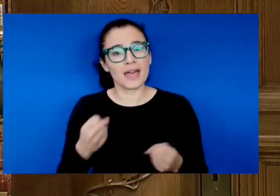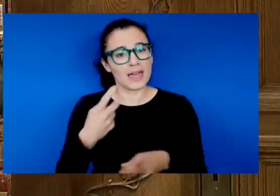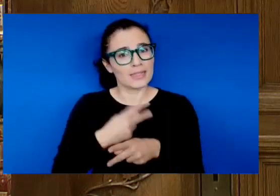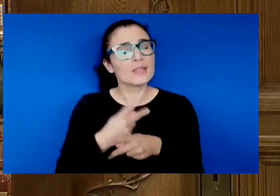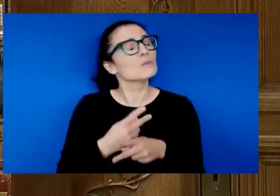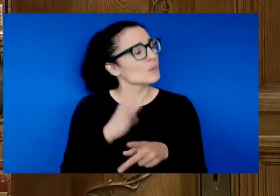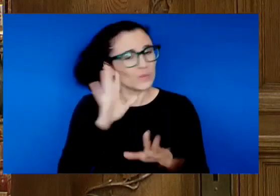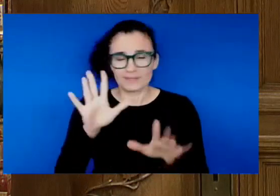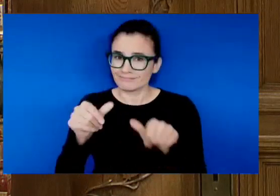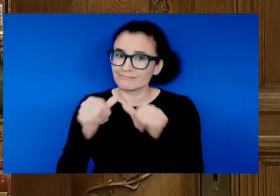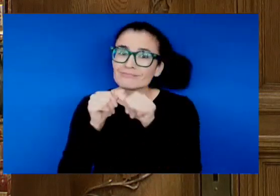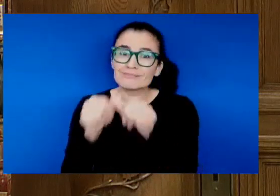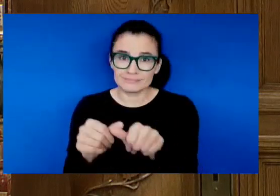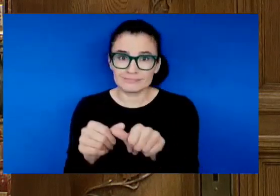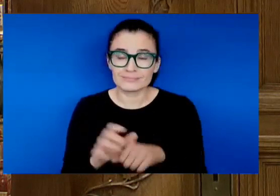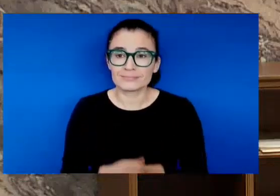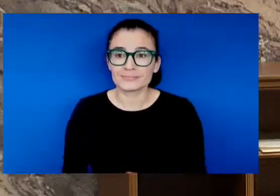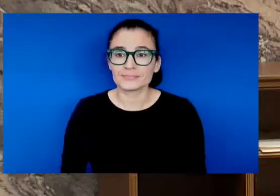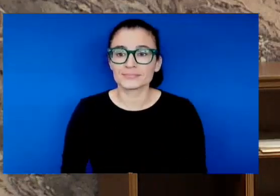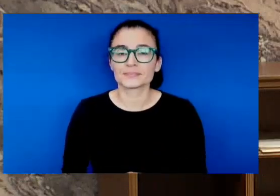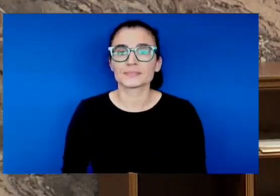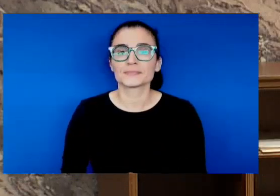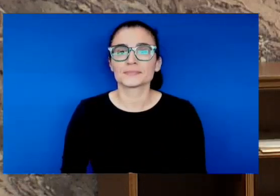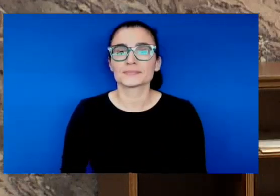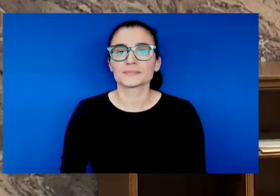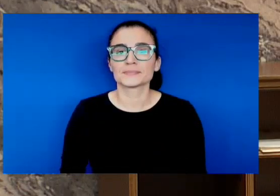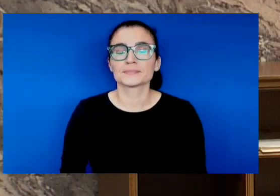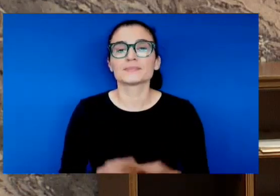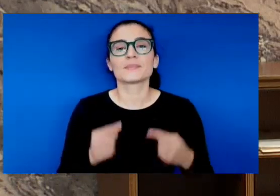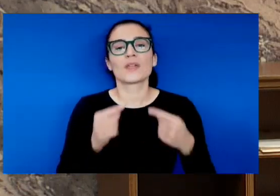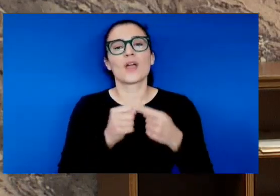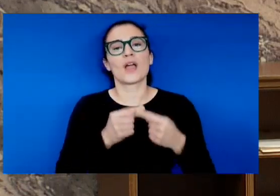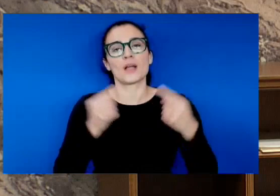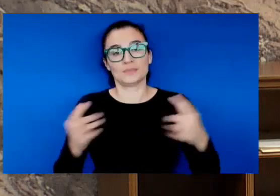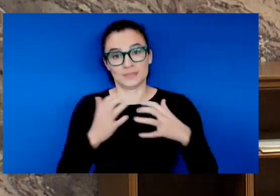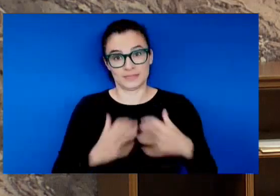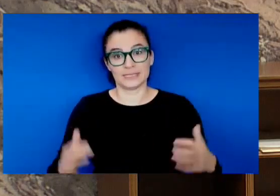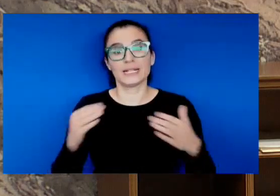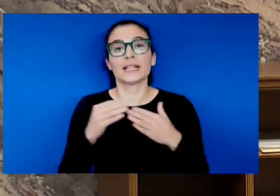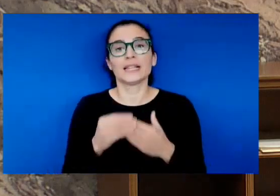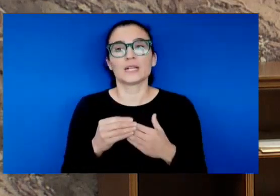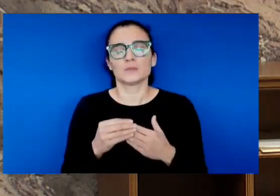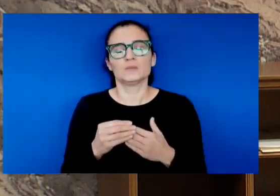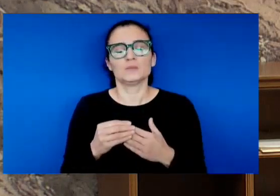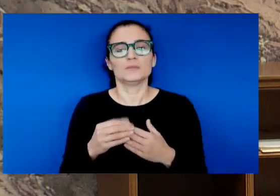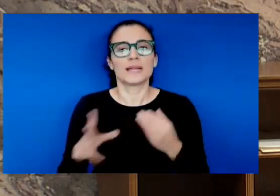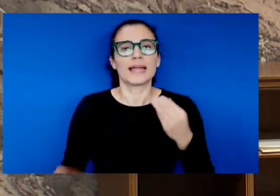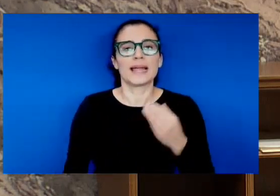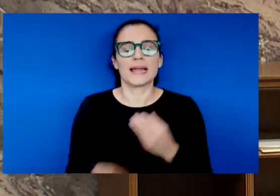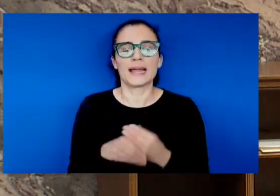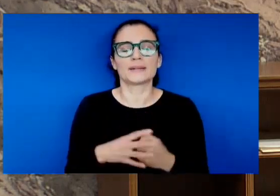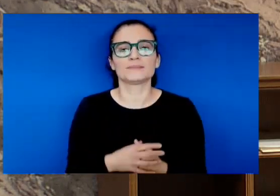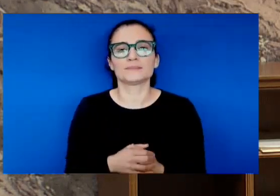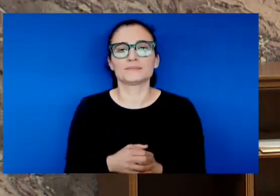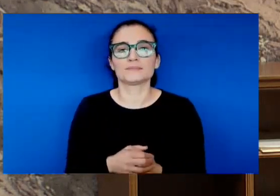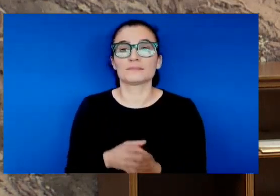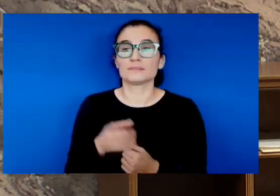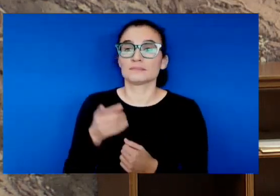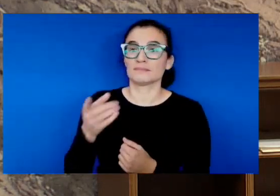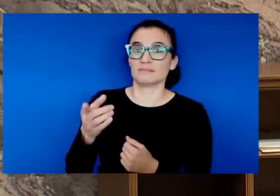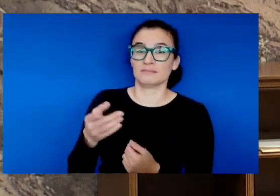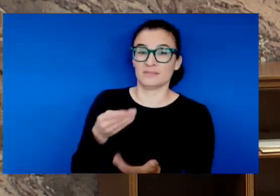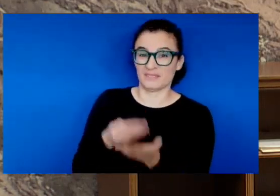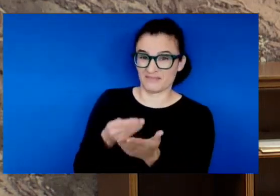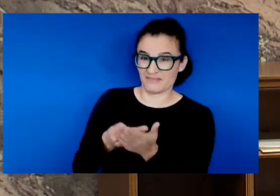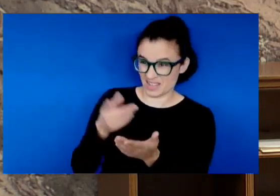Opposition House Leader, supplemental. Well, Mr. Speaker, this funding issue is exactly what happened to a different obstetrics clinic 1